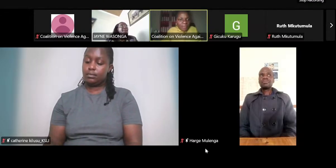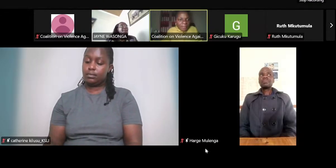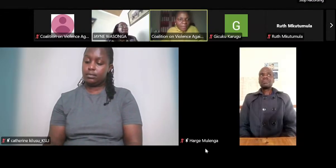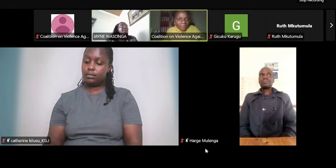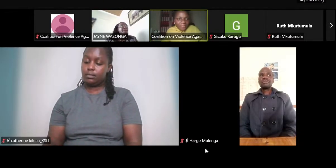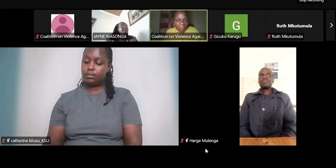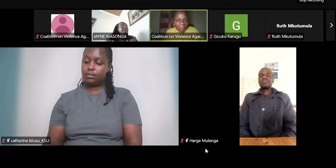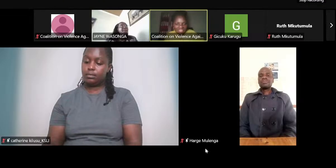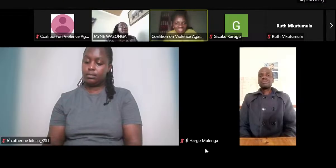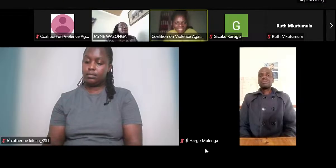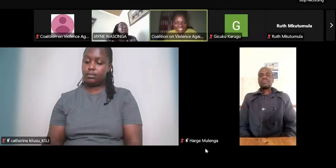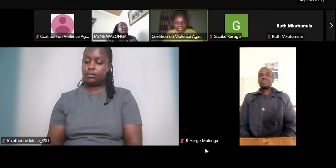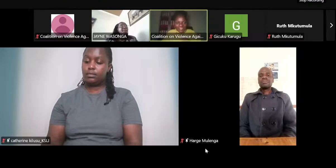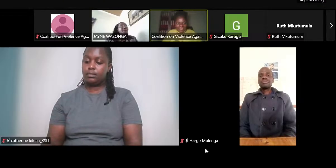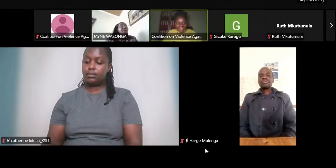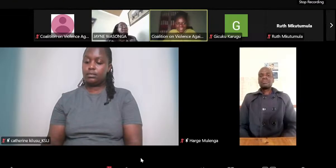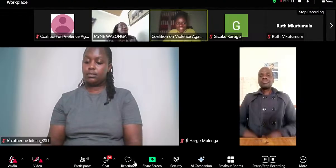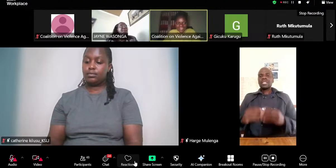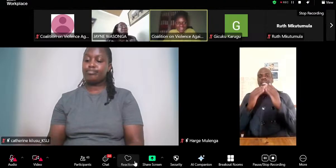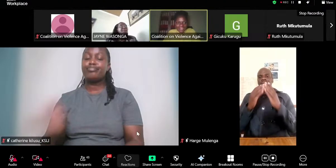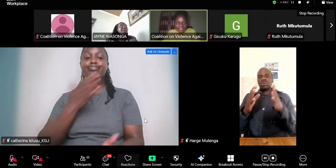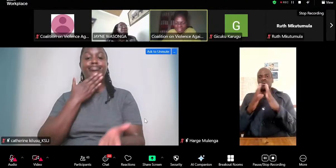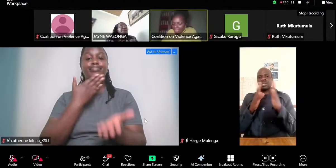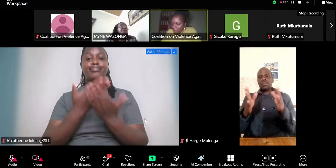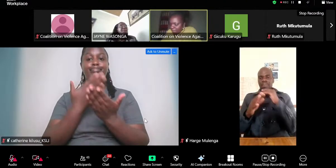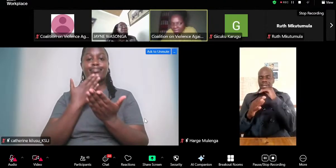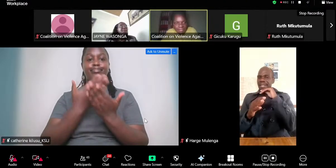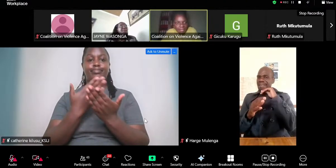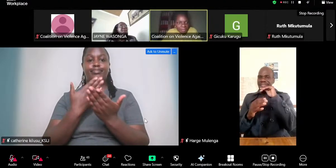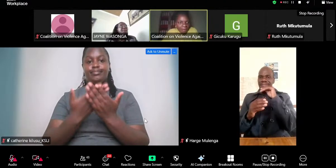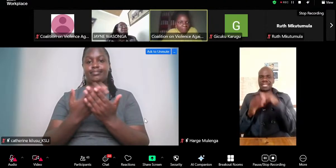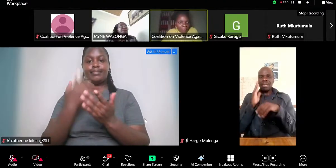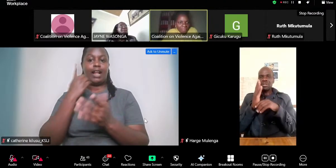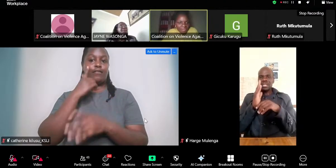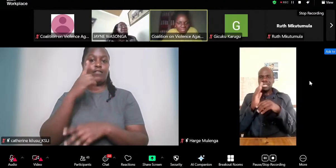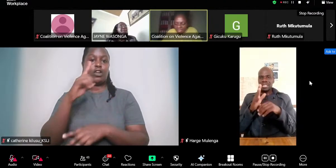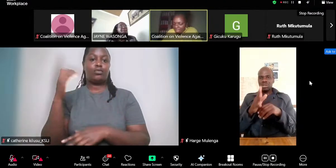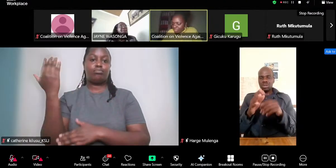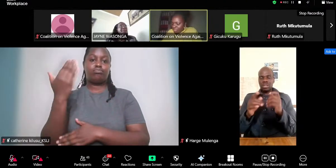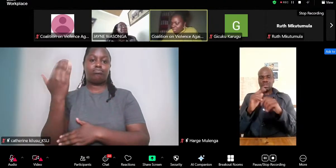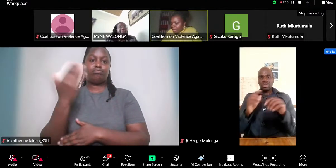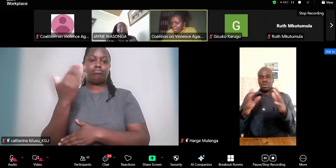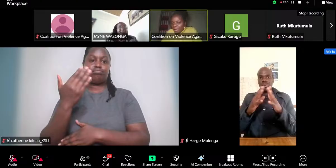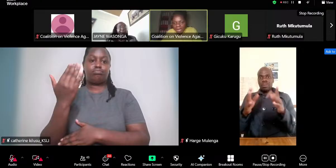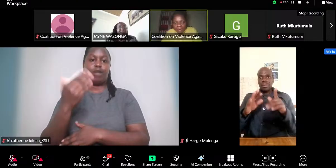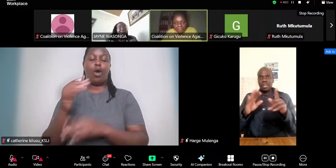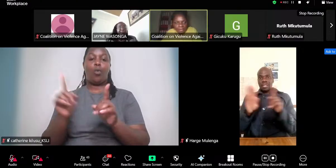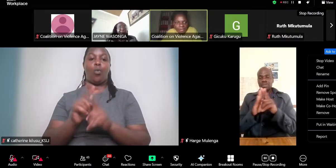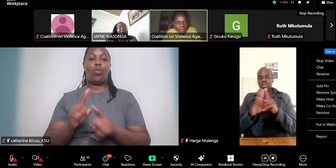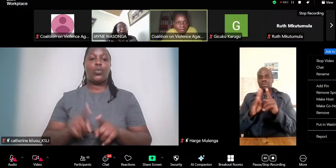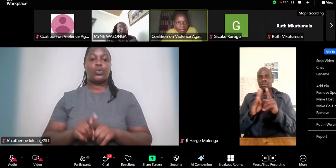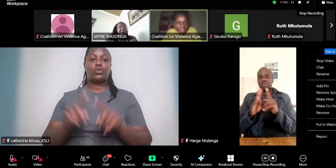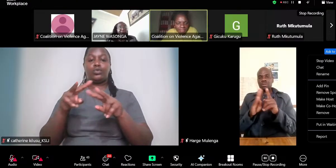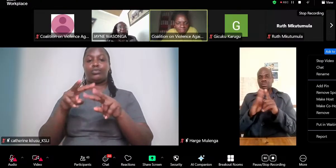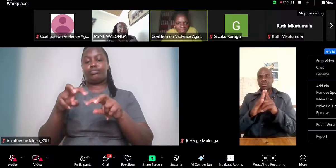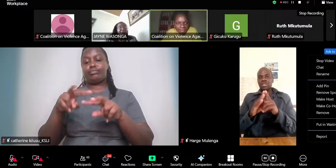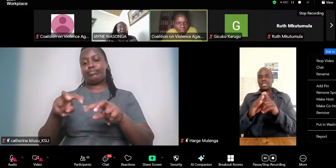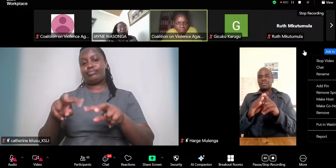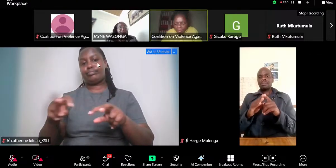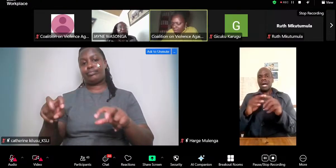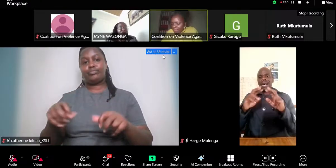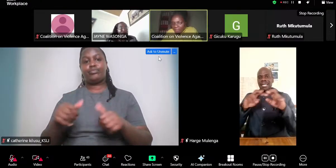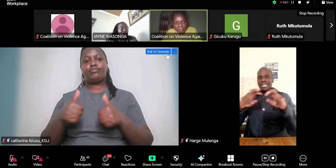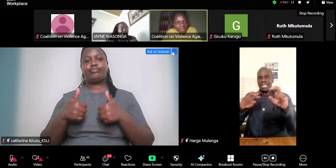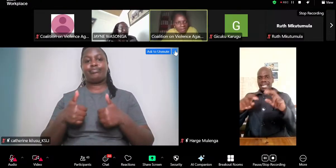Thank you very much for the presentation and the findings that you have from that research. Very great